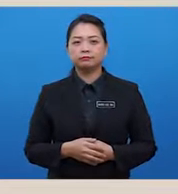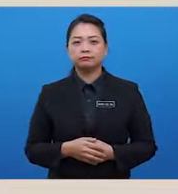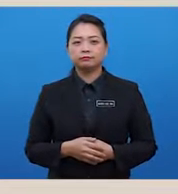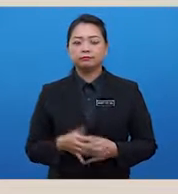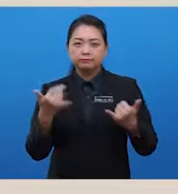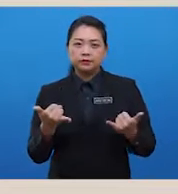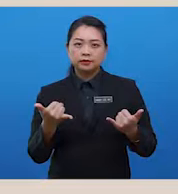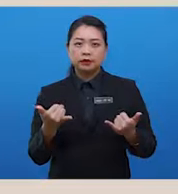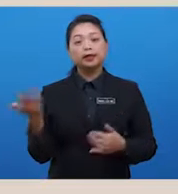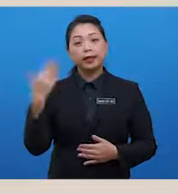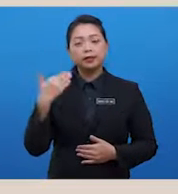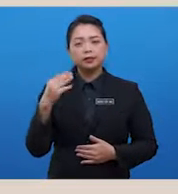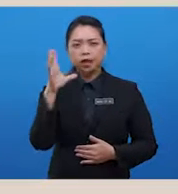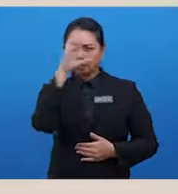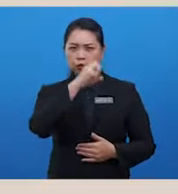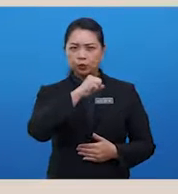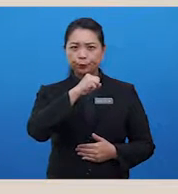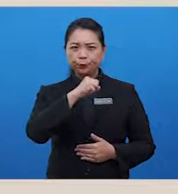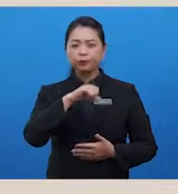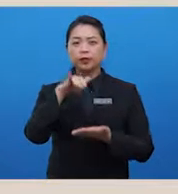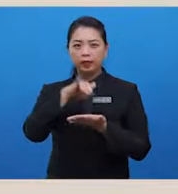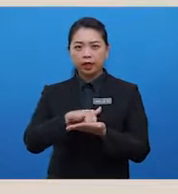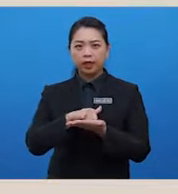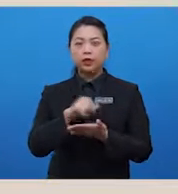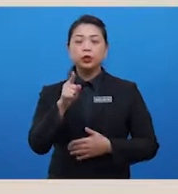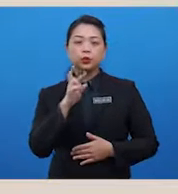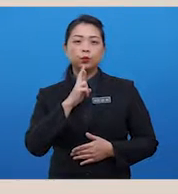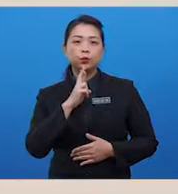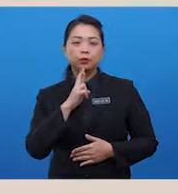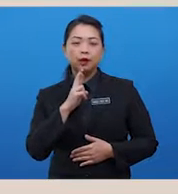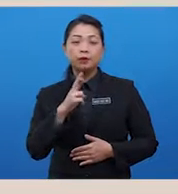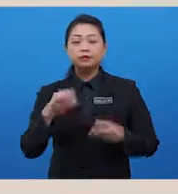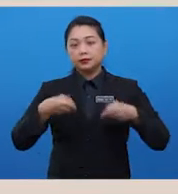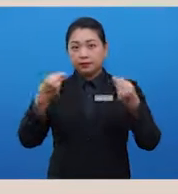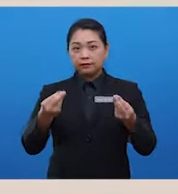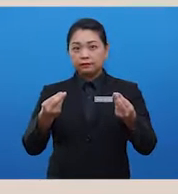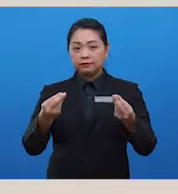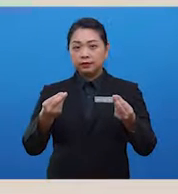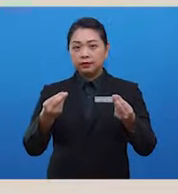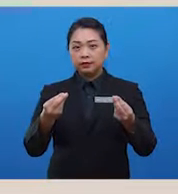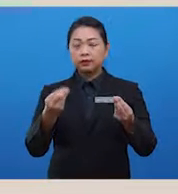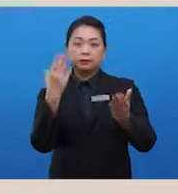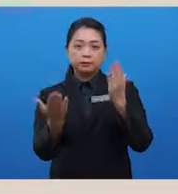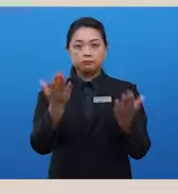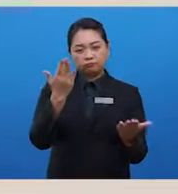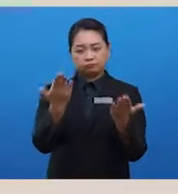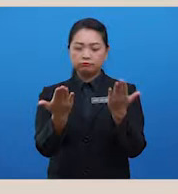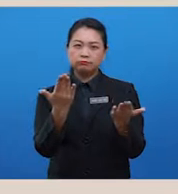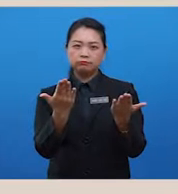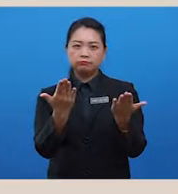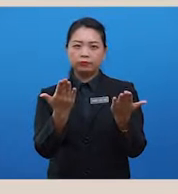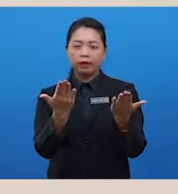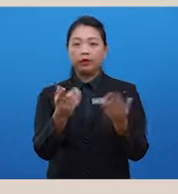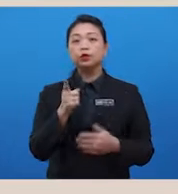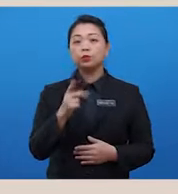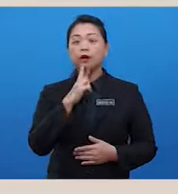Now, let us assume that you were given these pictures side by side, and you are